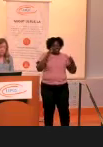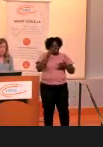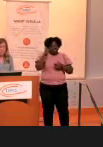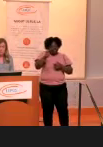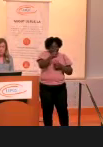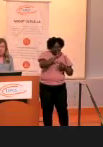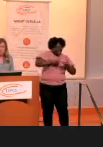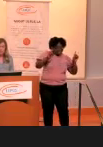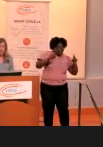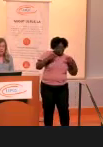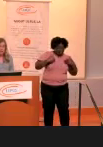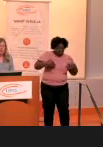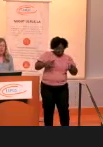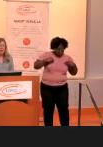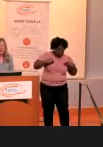rates.